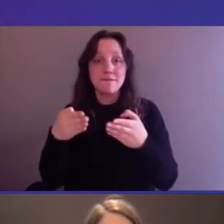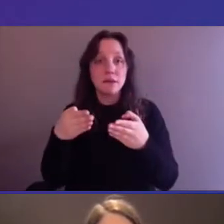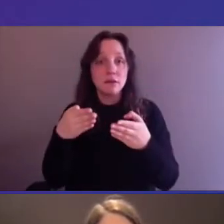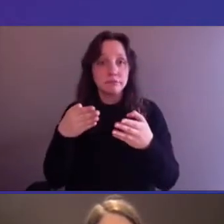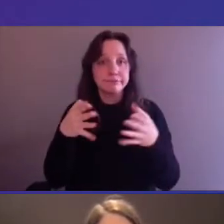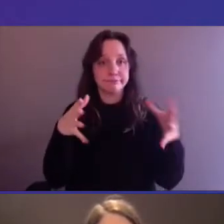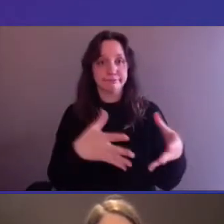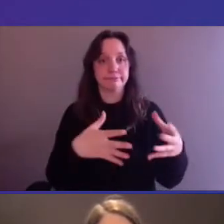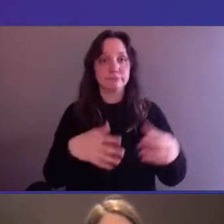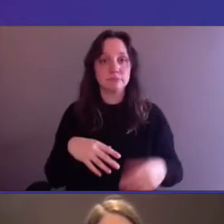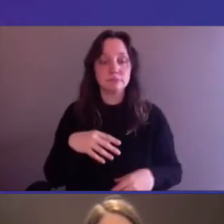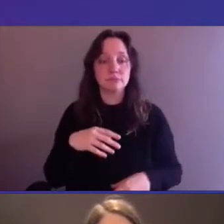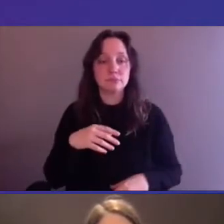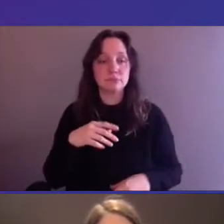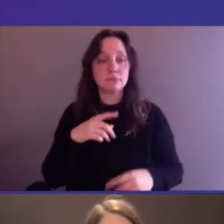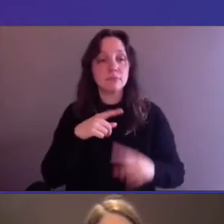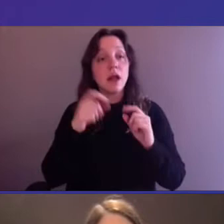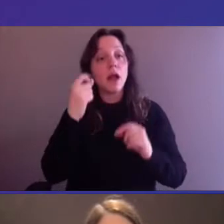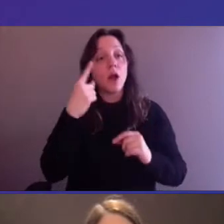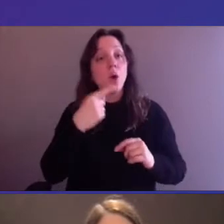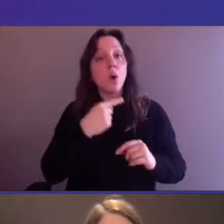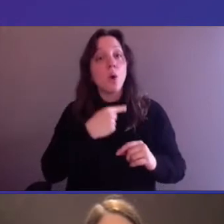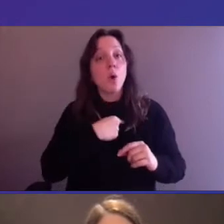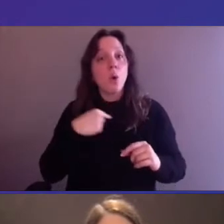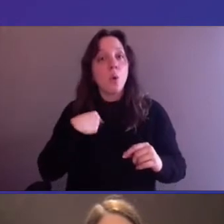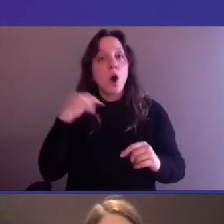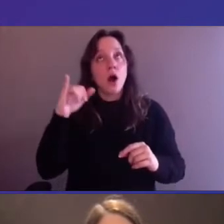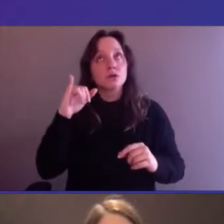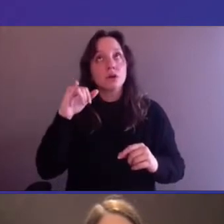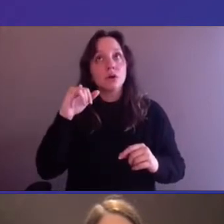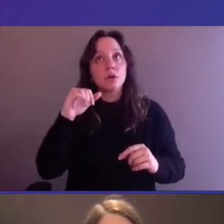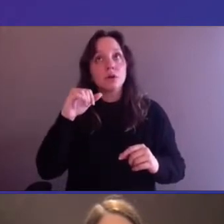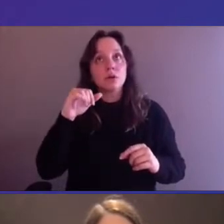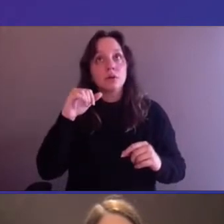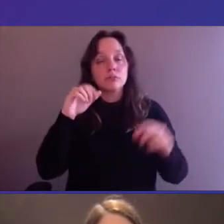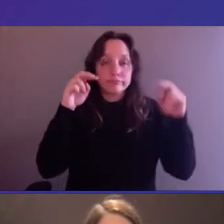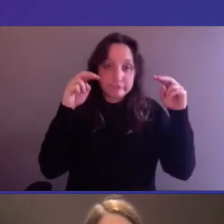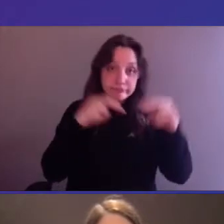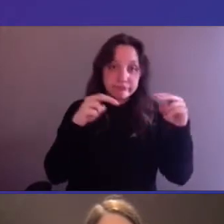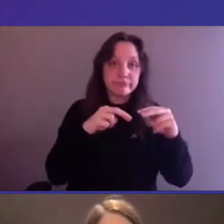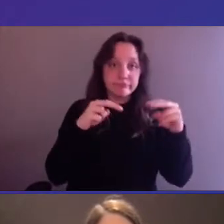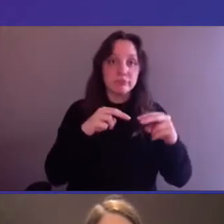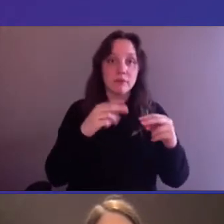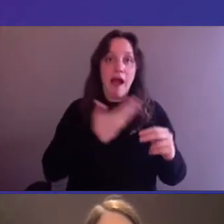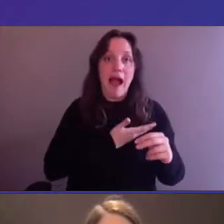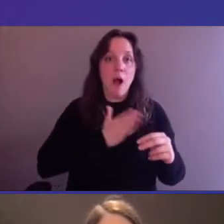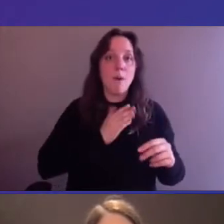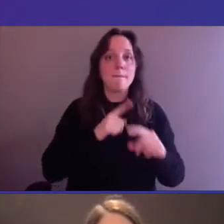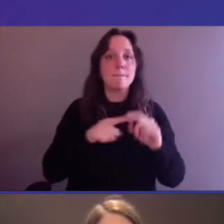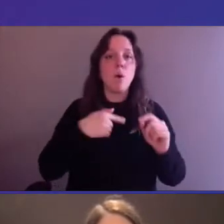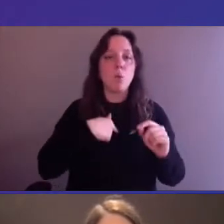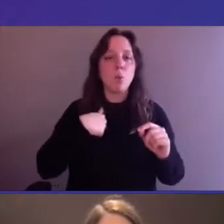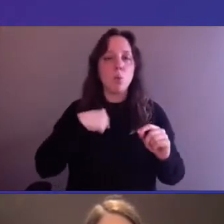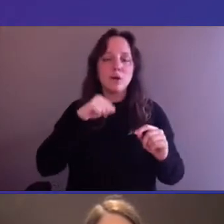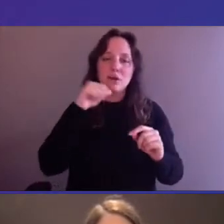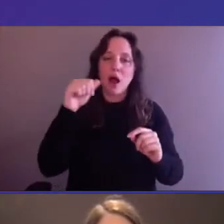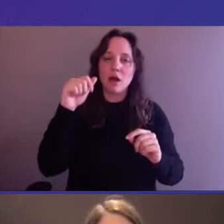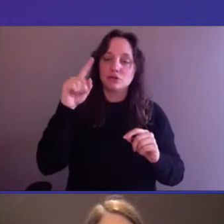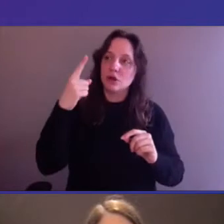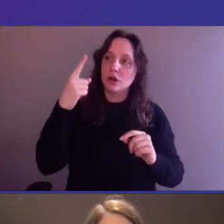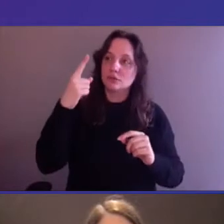are reinforcing internally, we are not projecting and building coalitions externally. And one thing I find, one thing I'm thinking about right